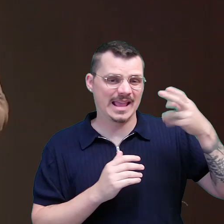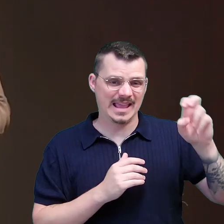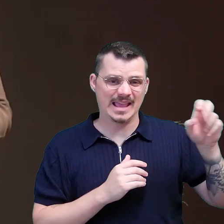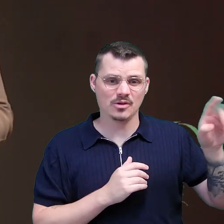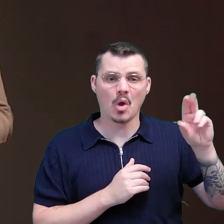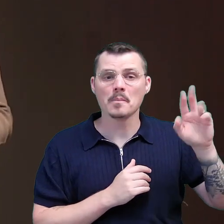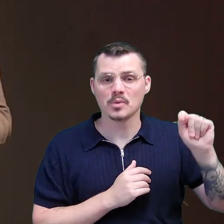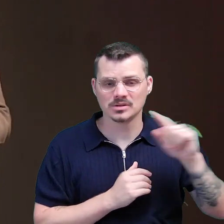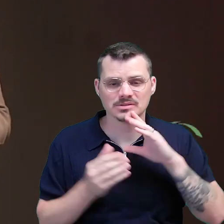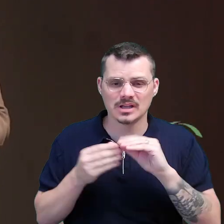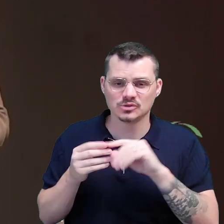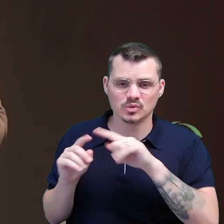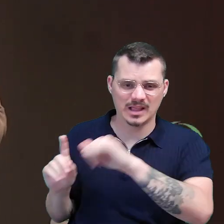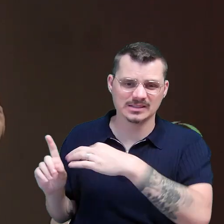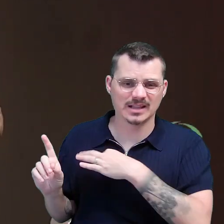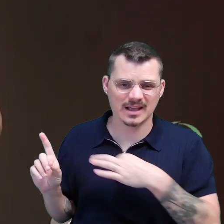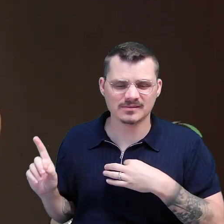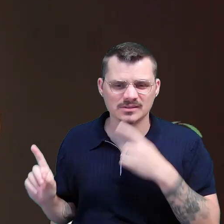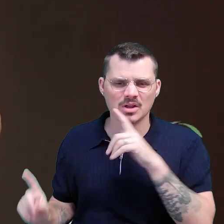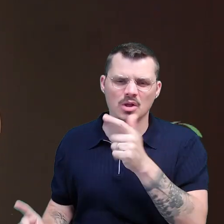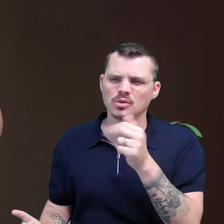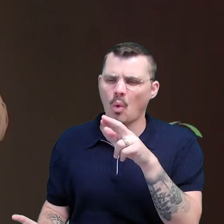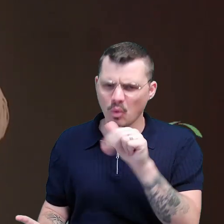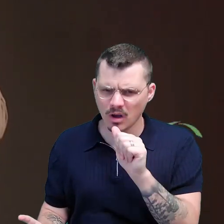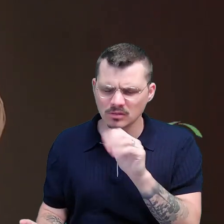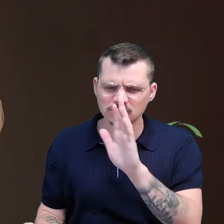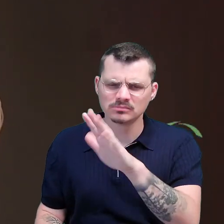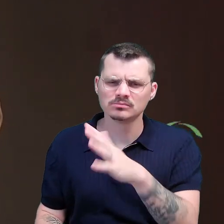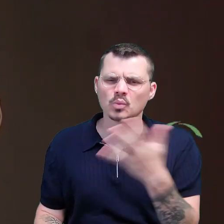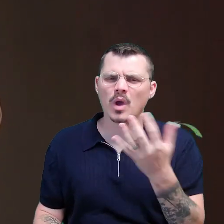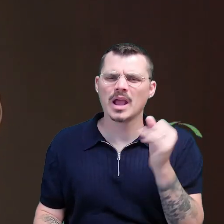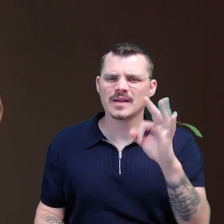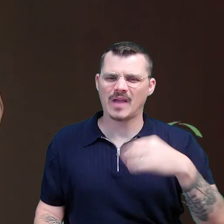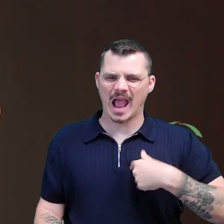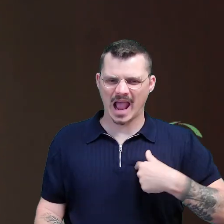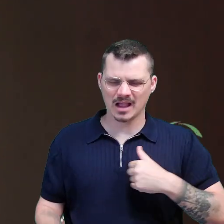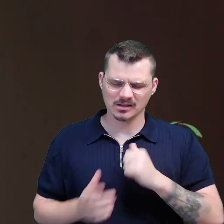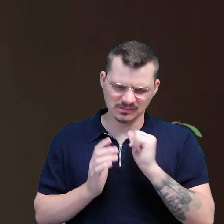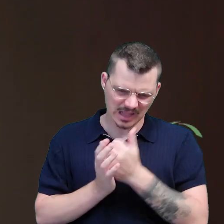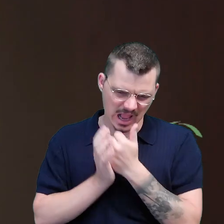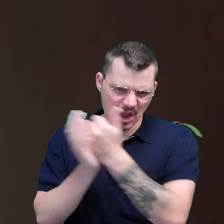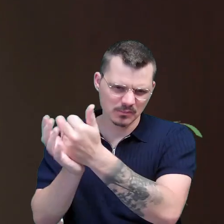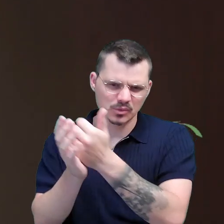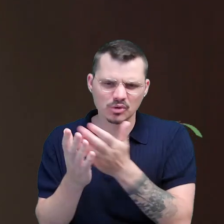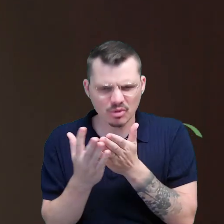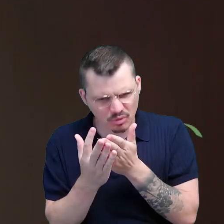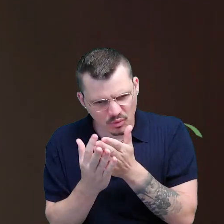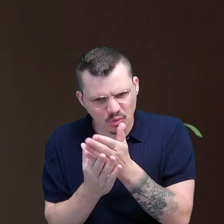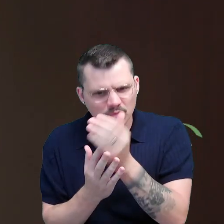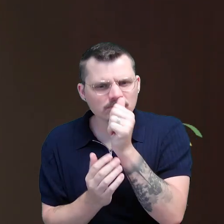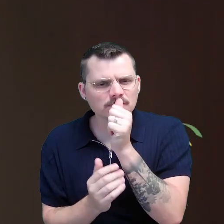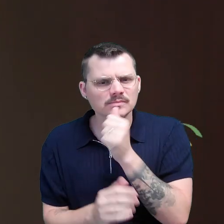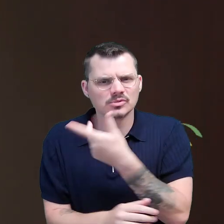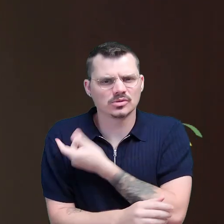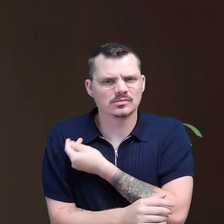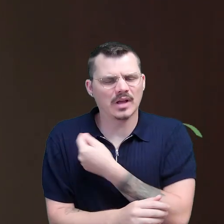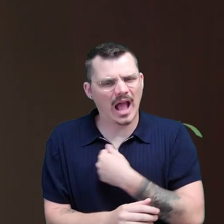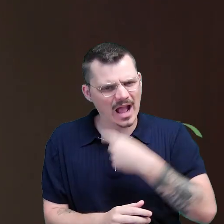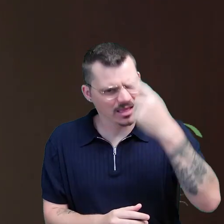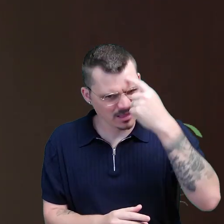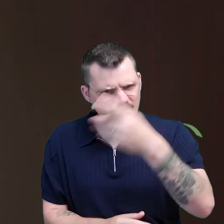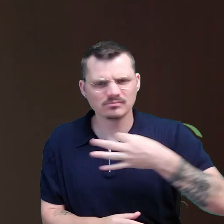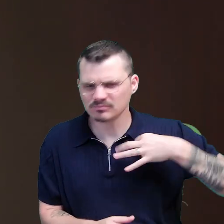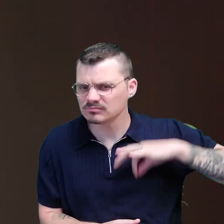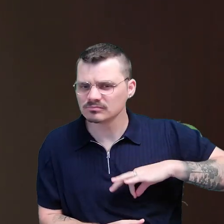to her, "Laura, how about if I help you get through these injections? I think it'll help